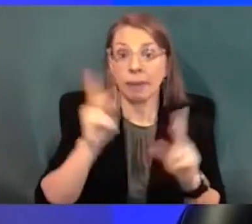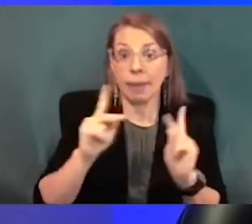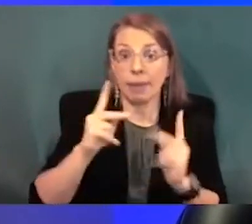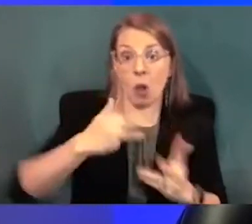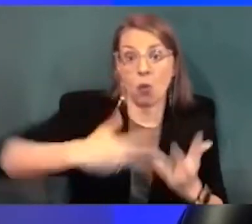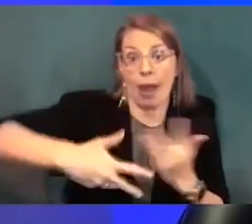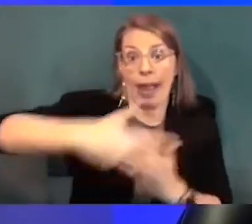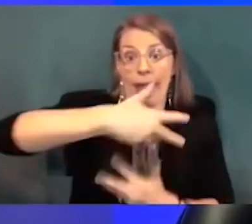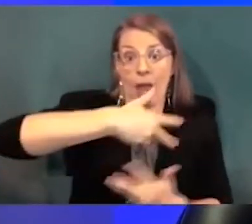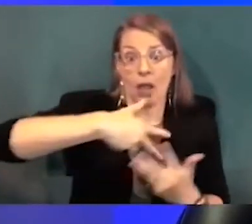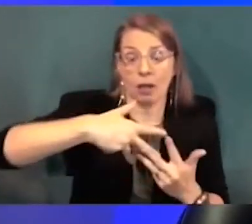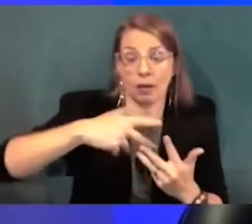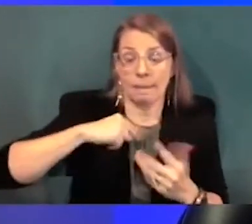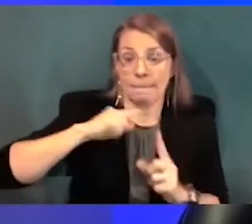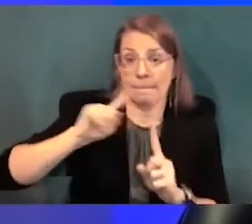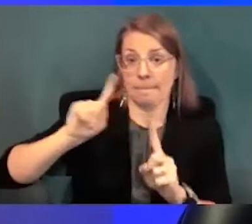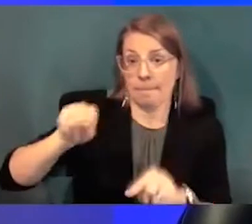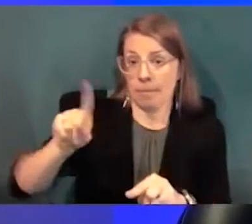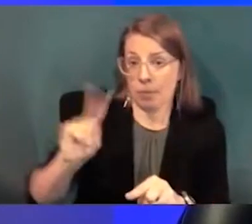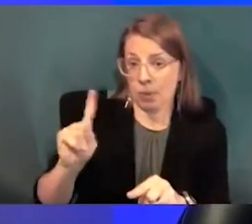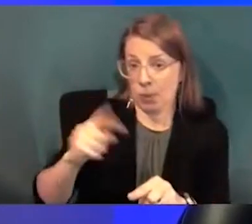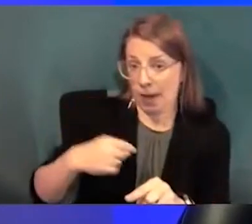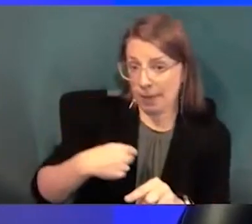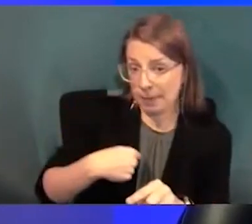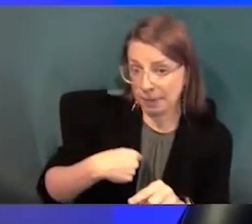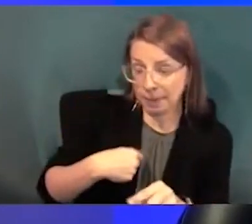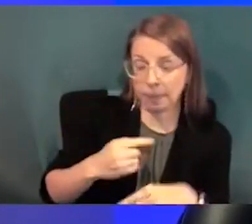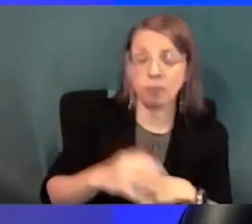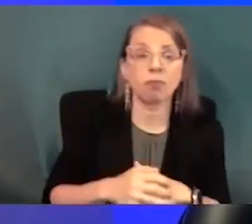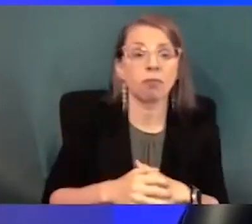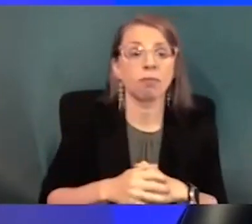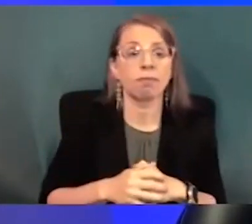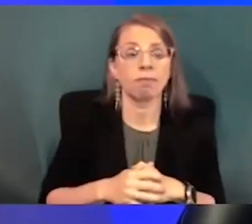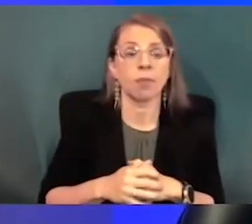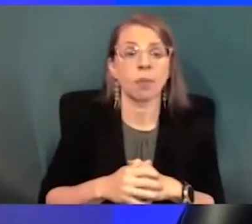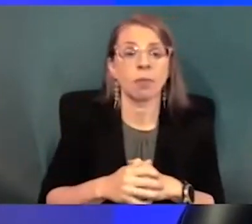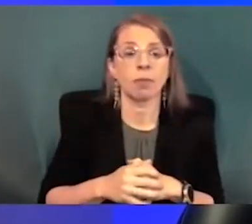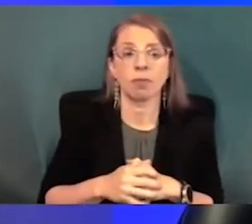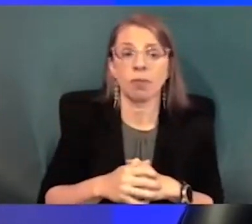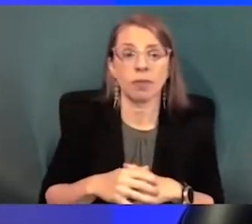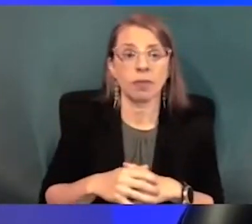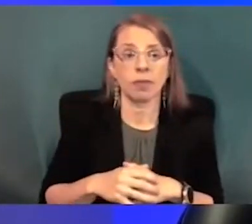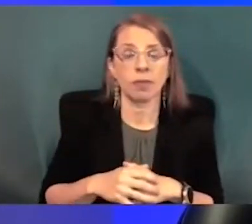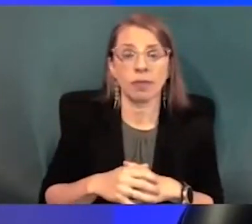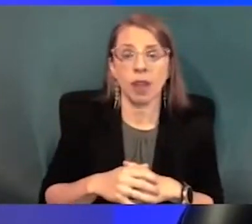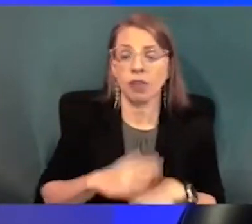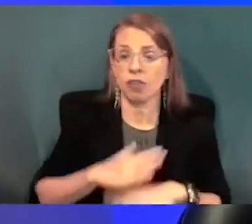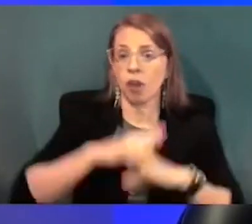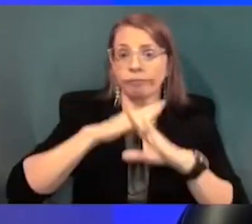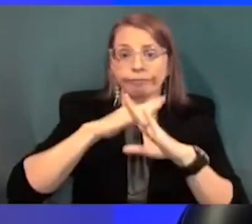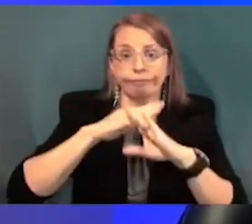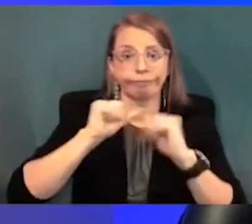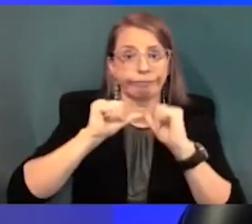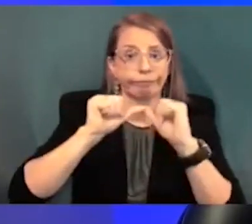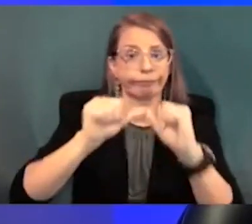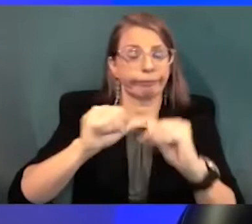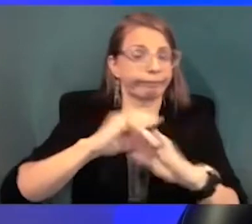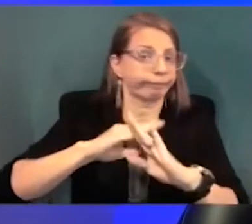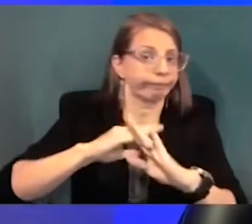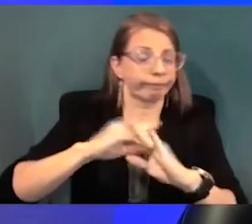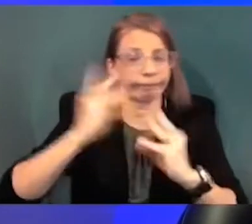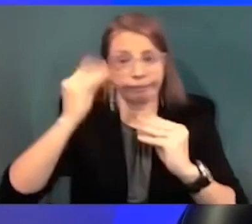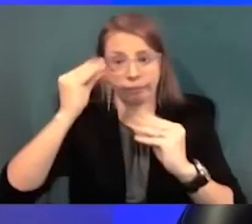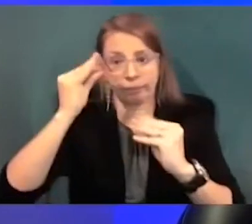I'm going. It's just I cannot put my guard down, and I think